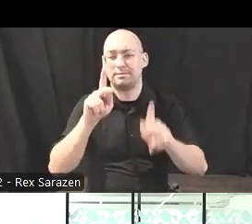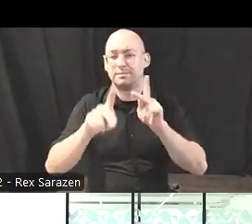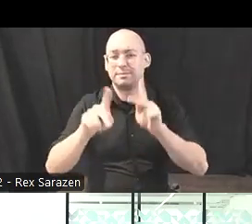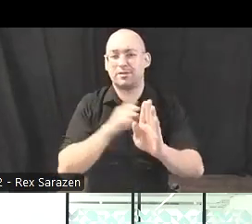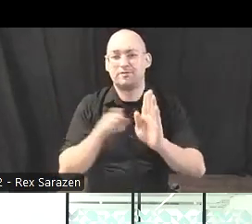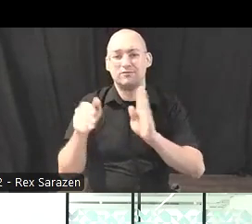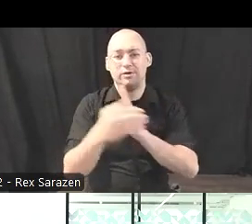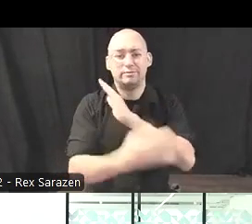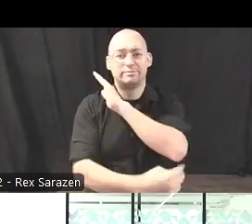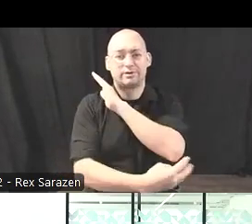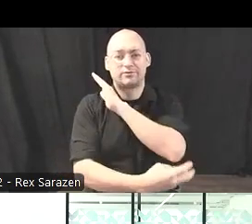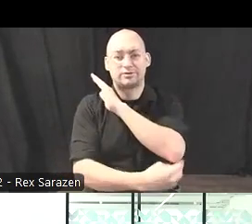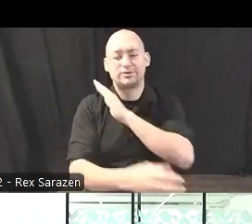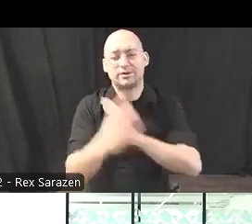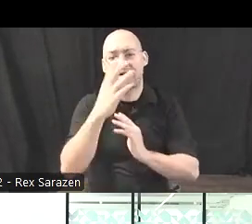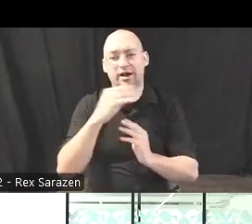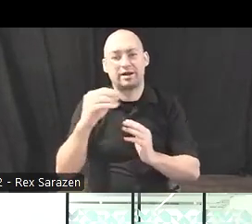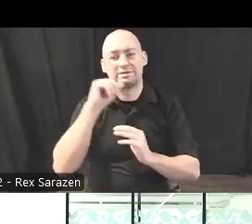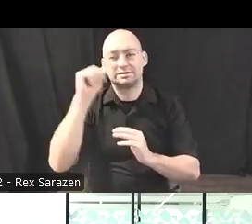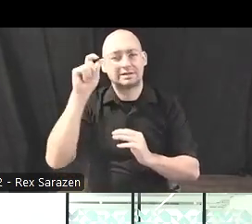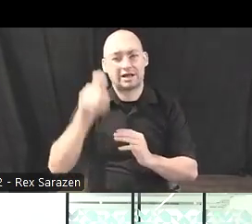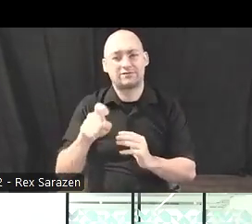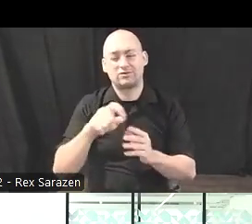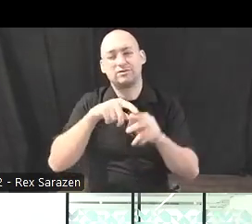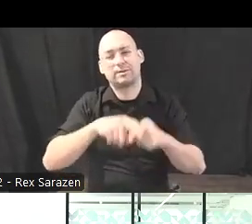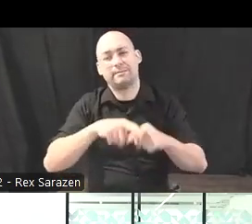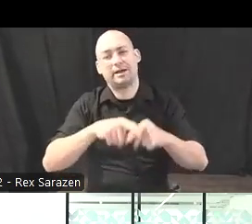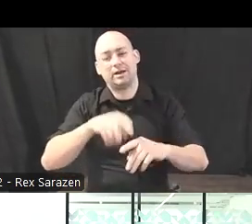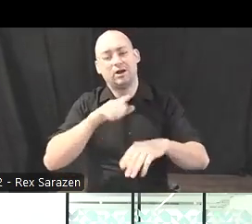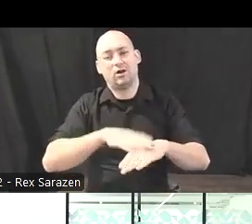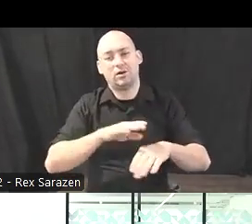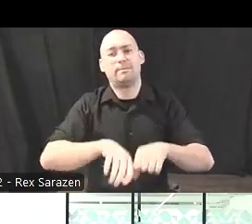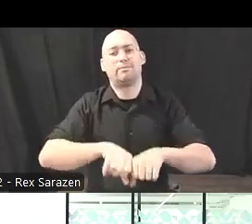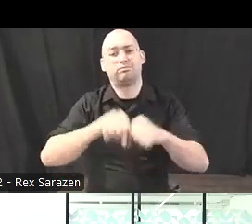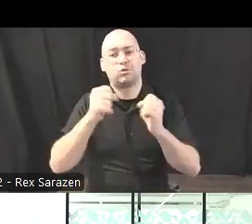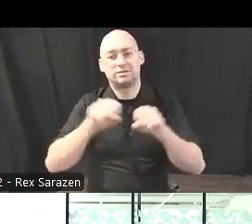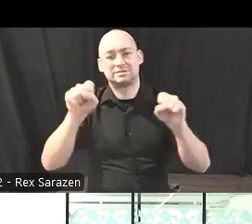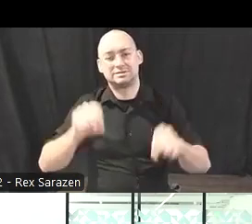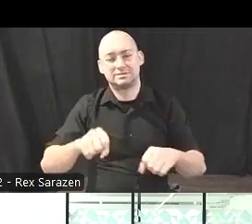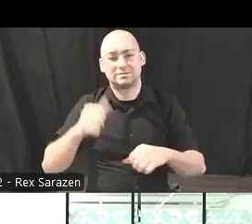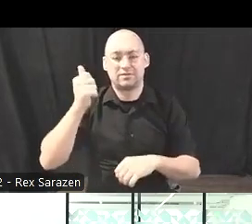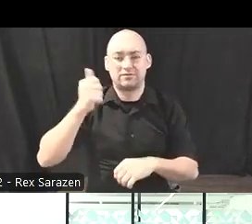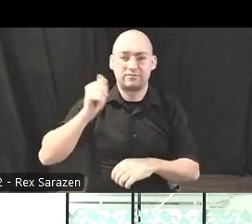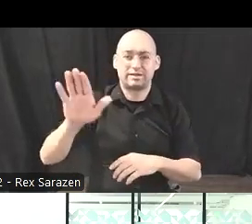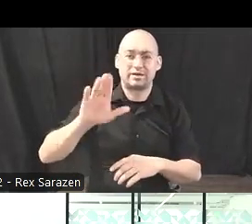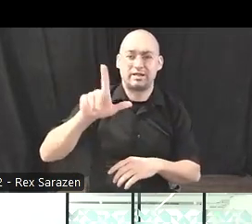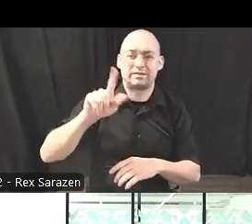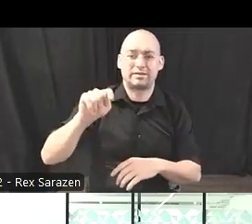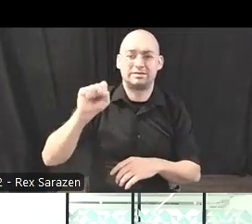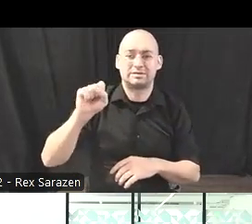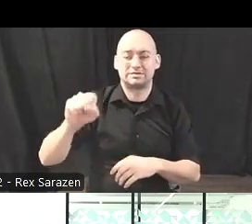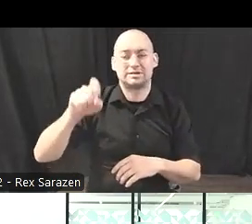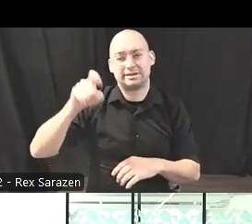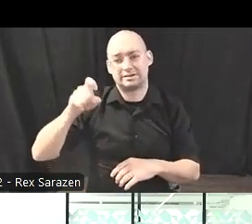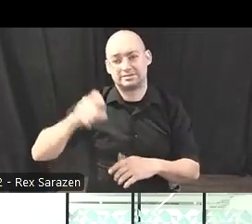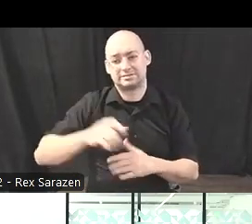impoverishment and don't have to rely on broken systems to fund their LTSS needs. So with